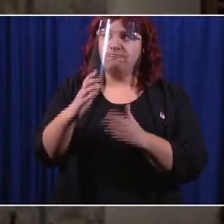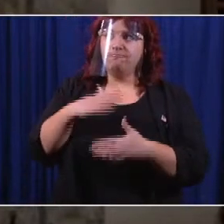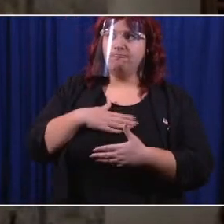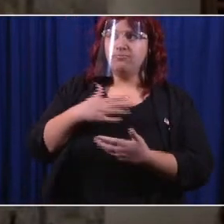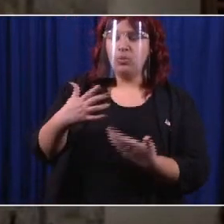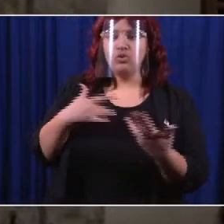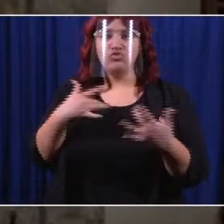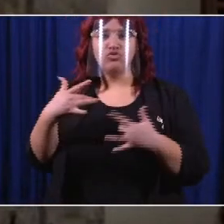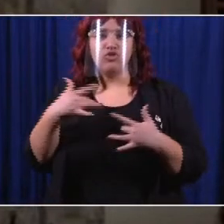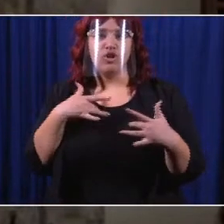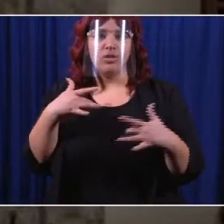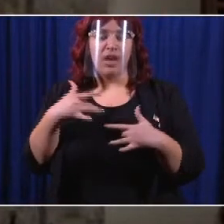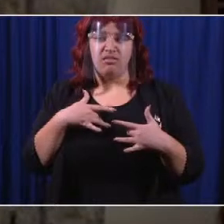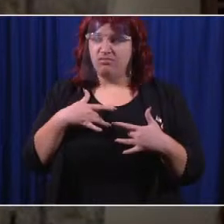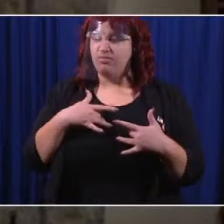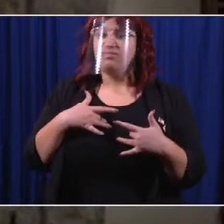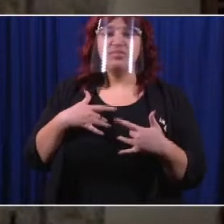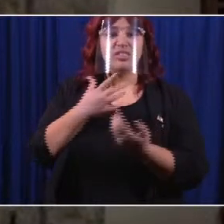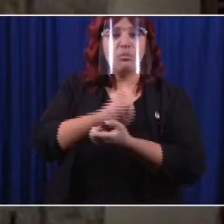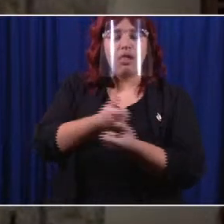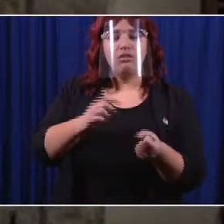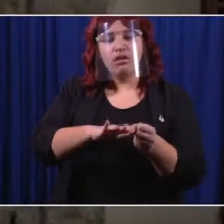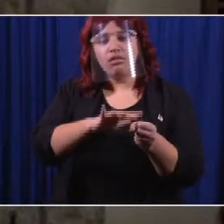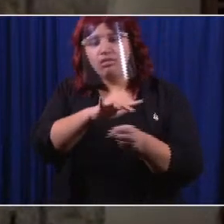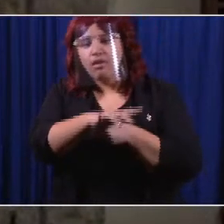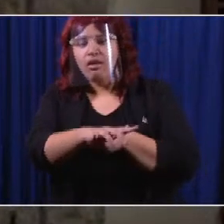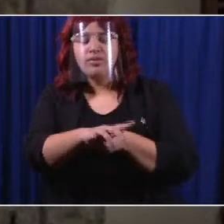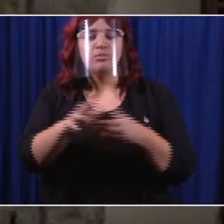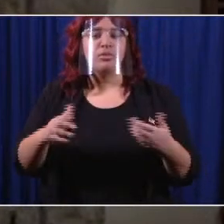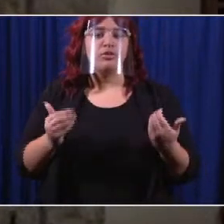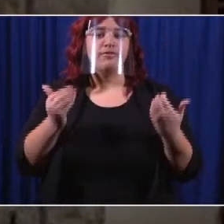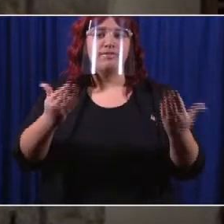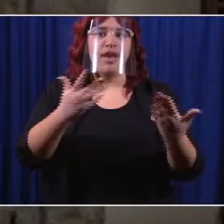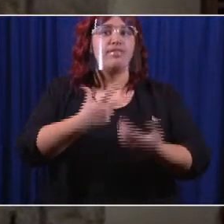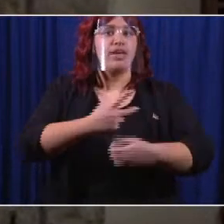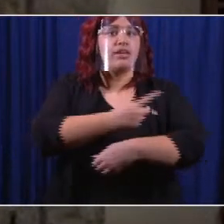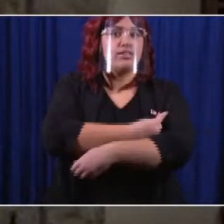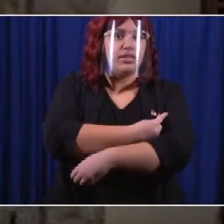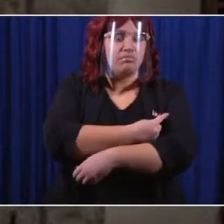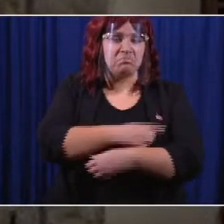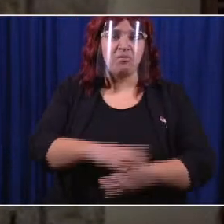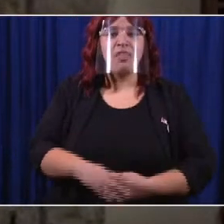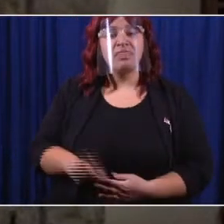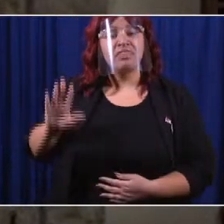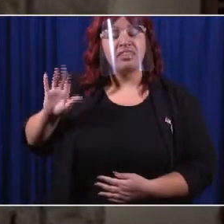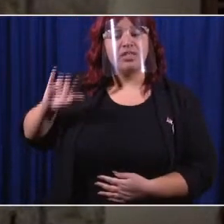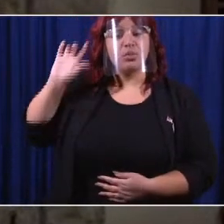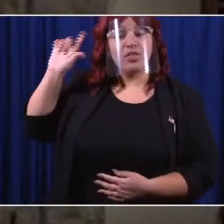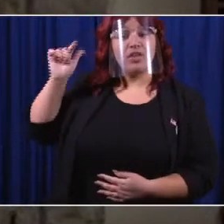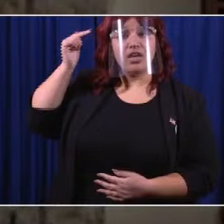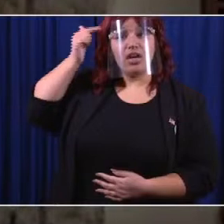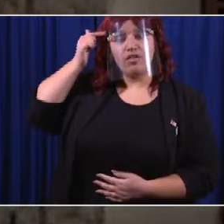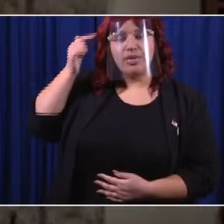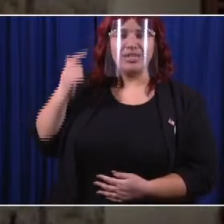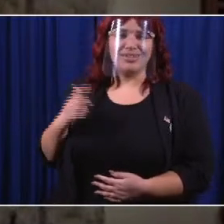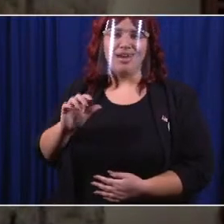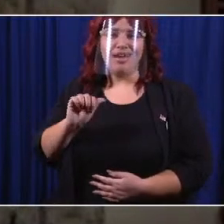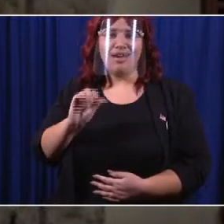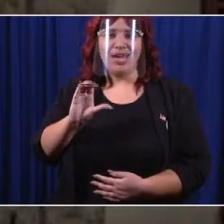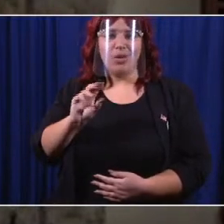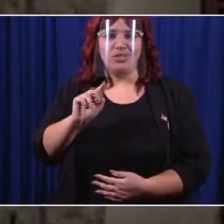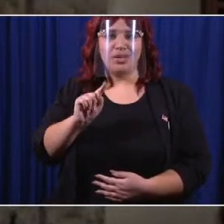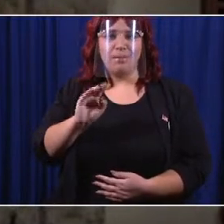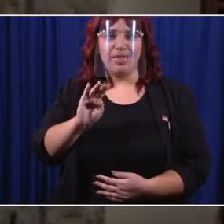to distribute and administer the vaccines, according to a report that came out of the Government Accountability Office today. Where